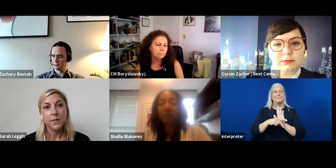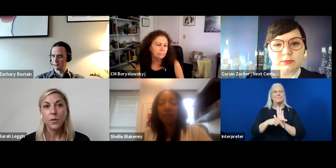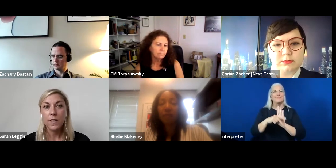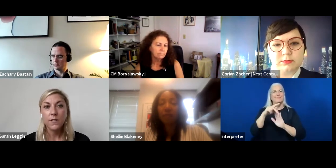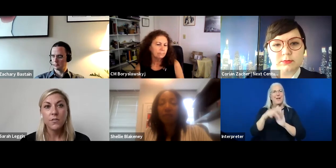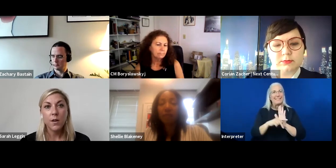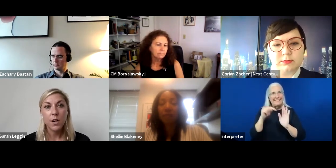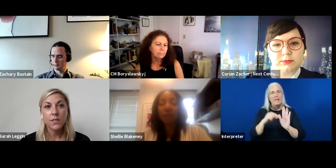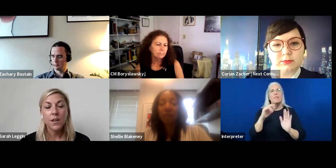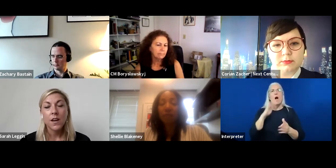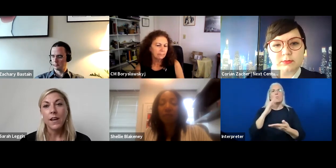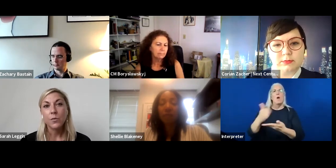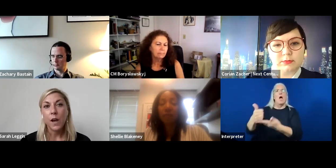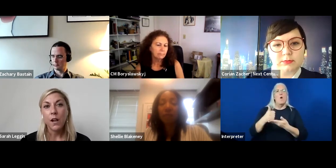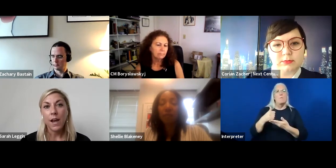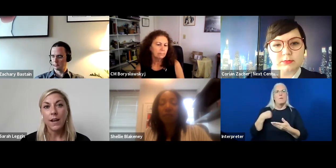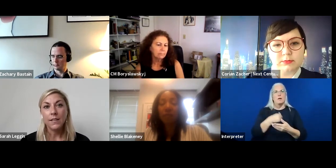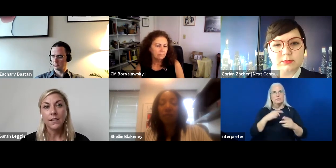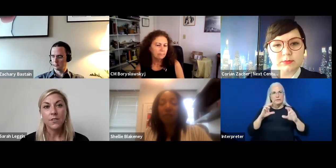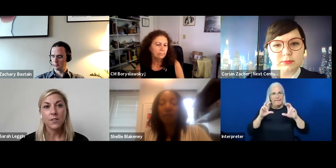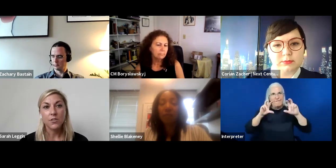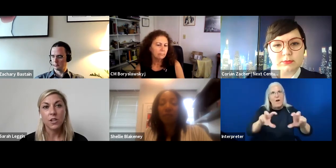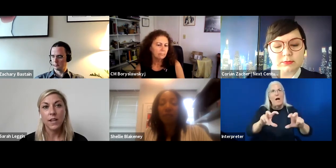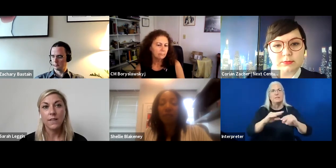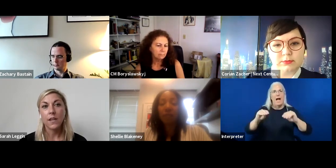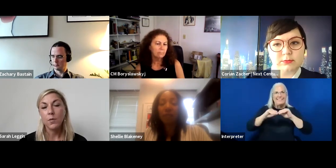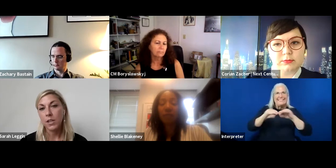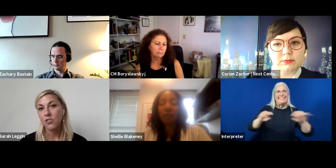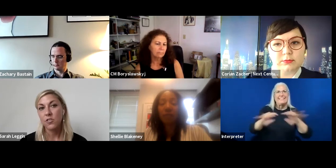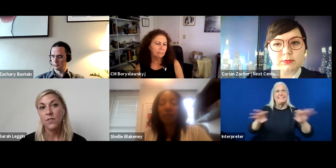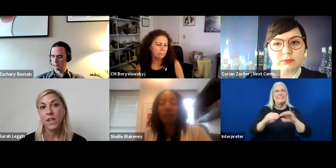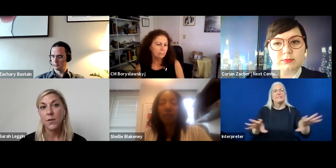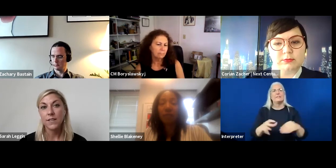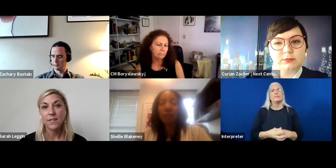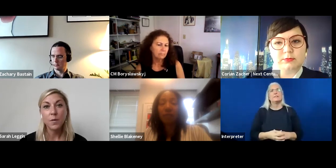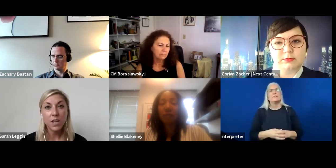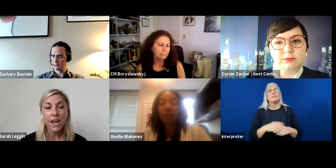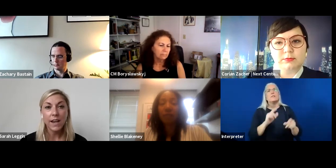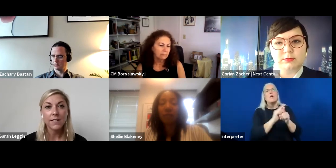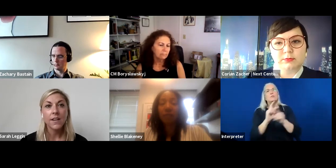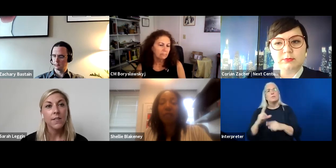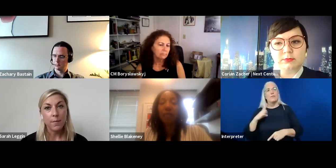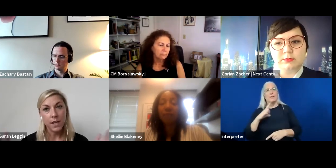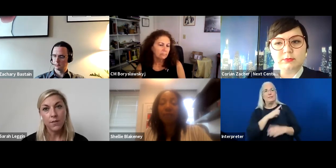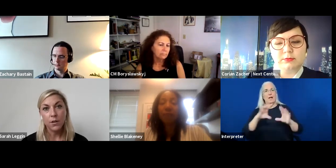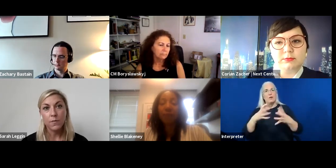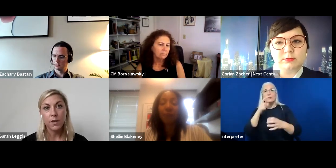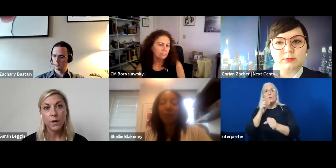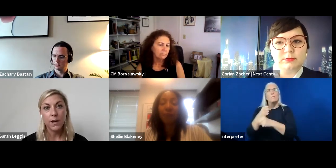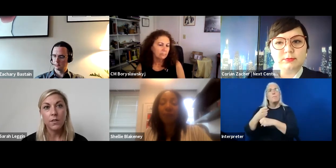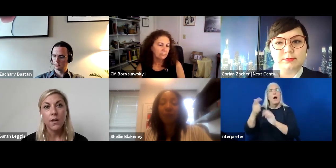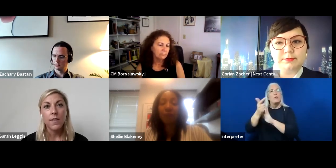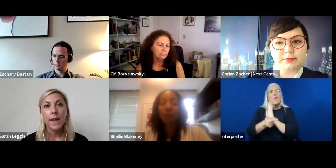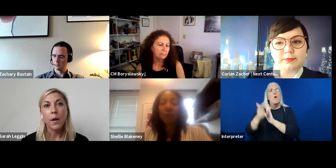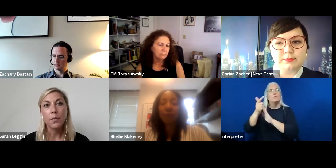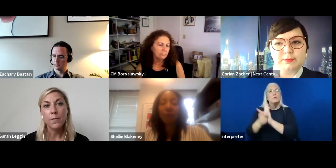in and deploy these new networks, as well as legislation like the Communications and Video Accessibility Act that many of you are familiar